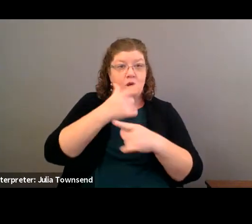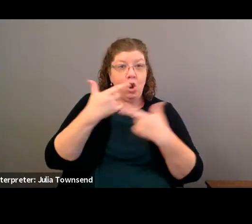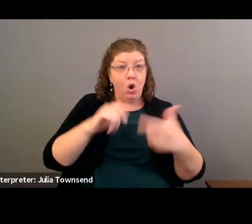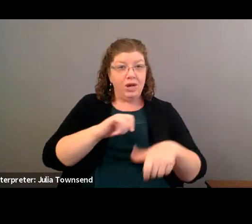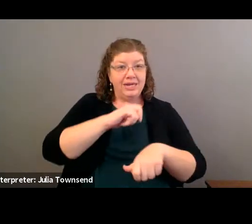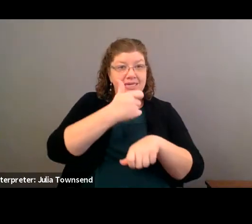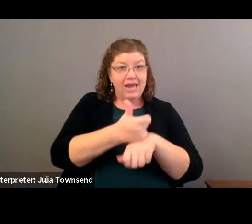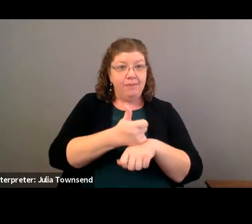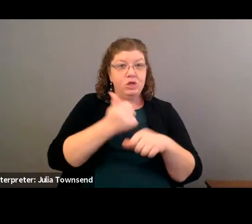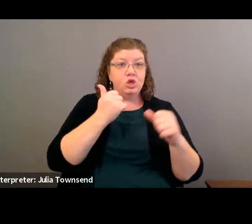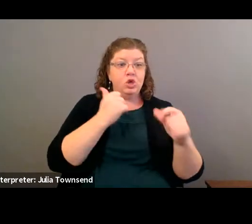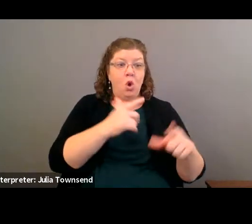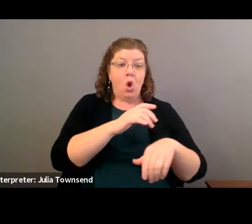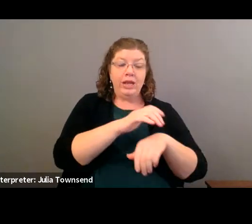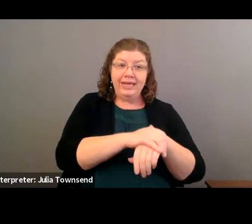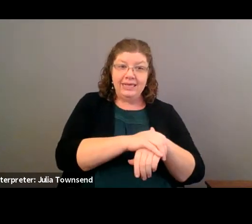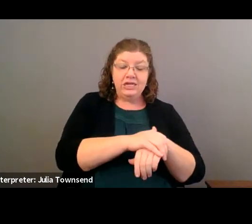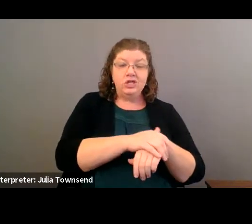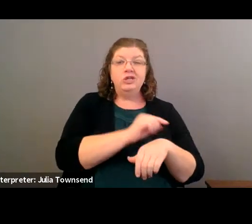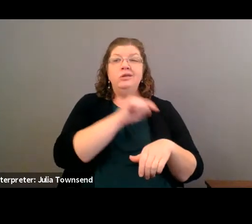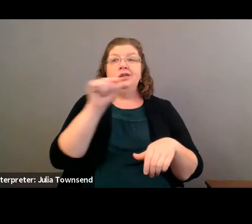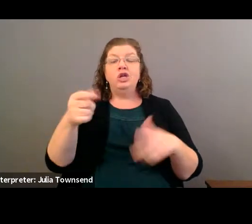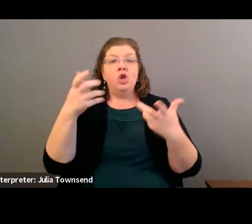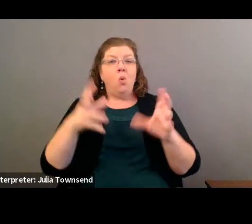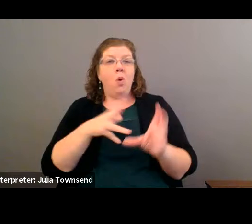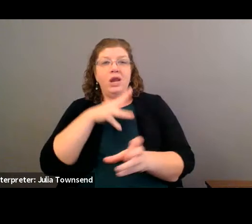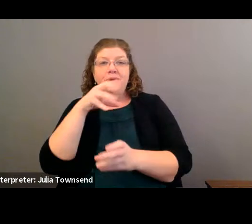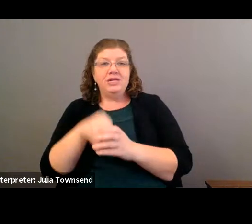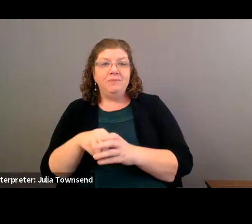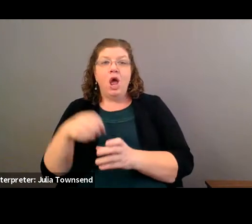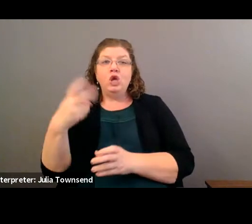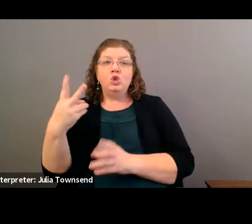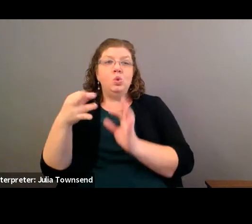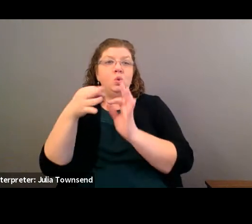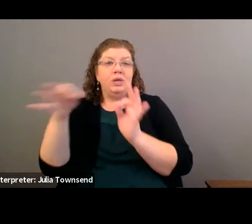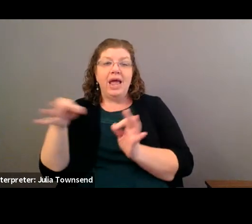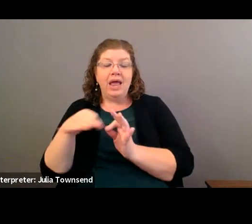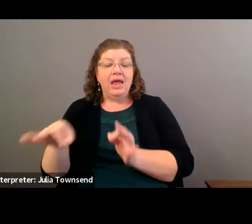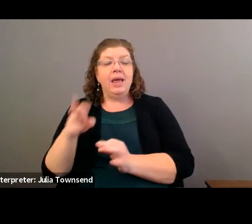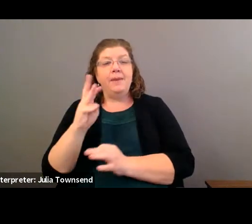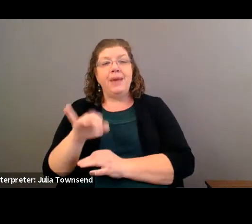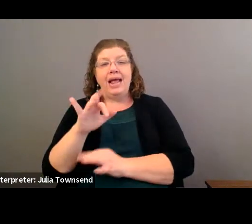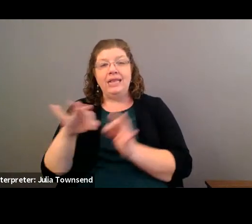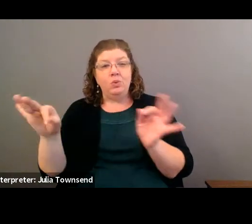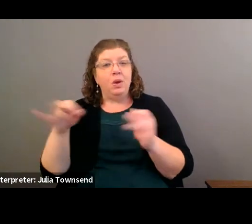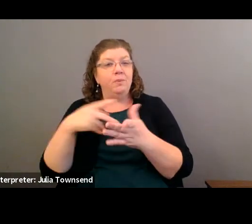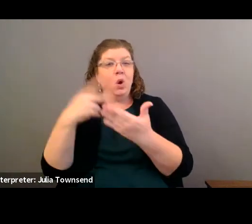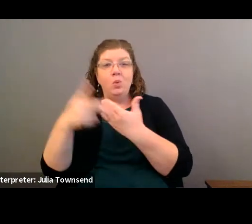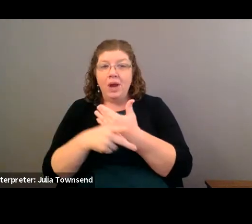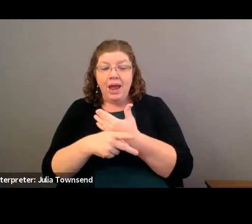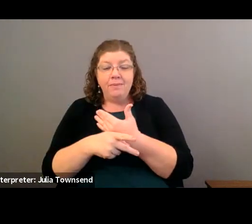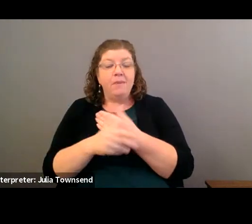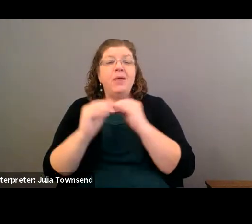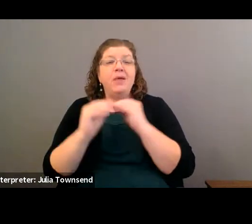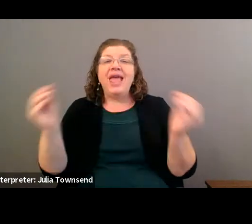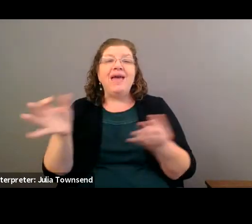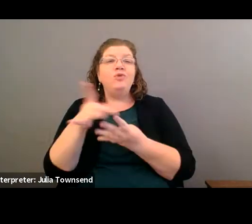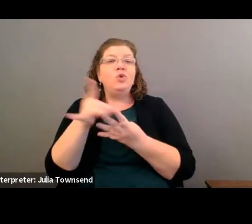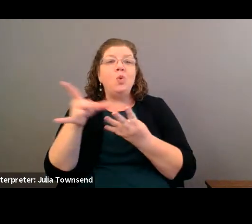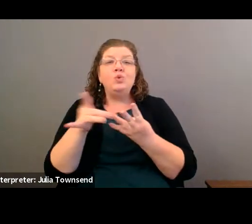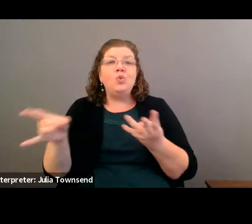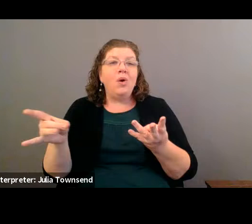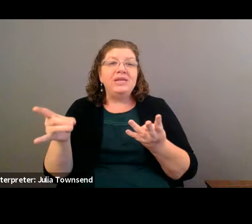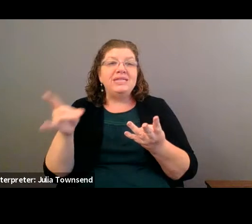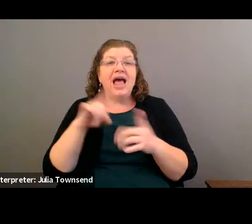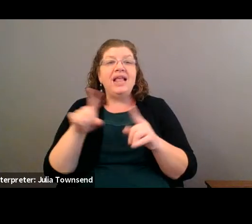all English, don't want to participate in the dual bilingual program, and they don't have a choice except to leave their